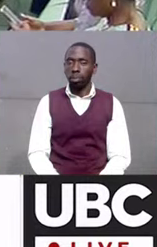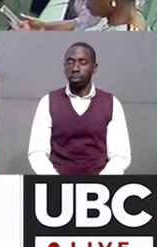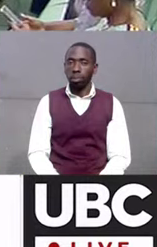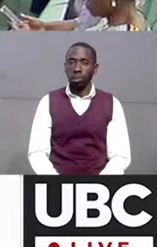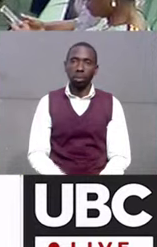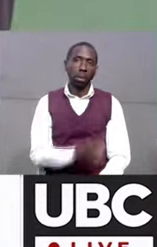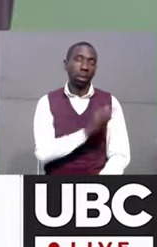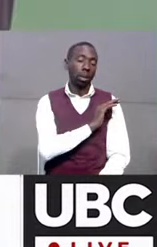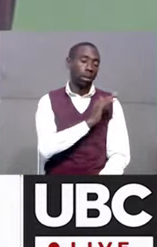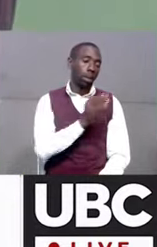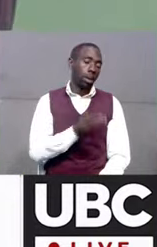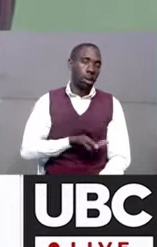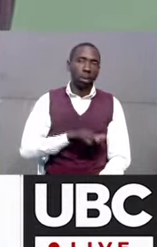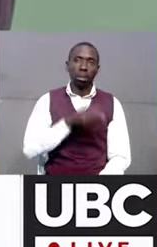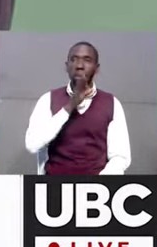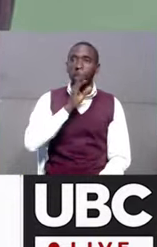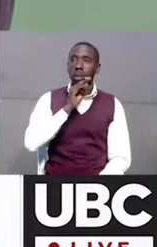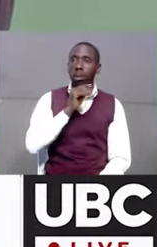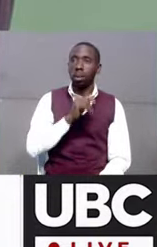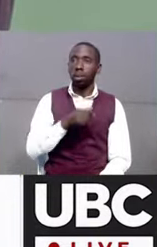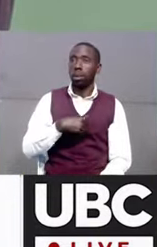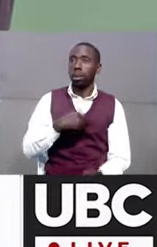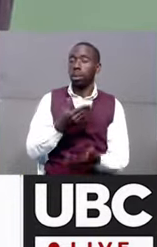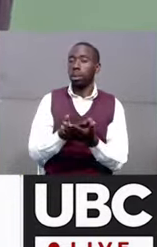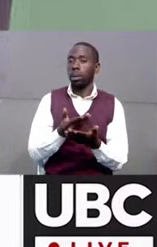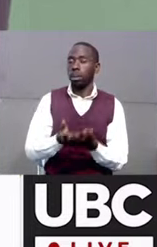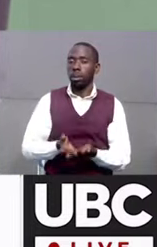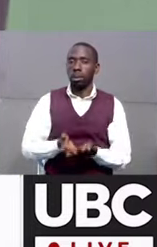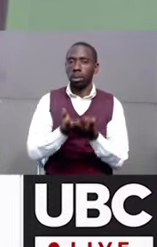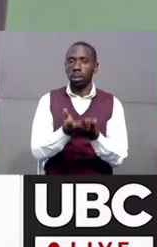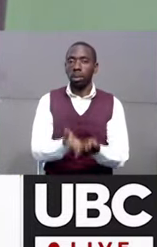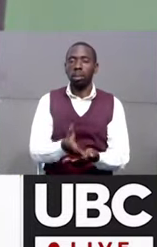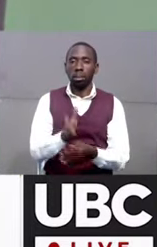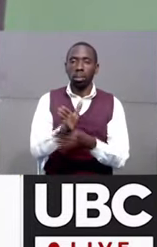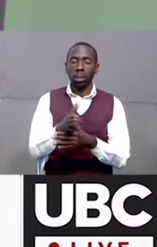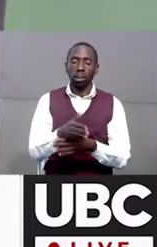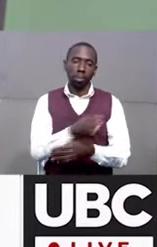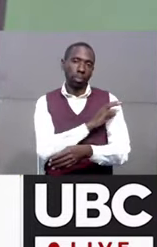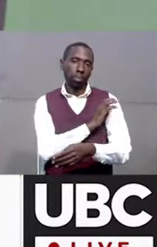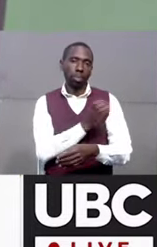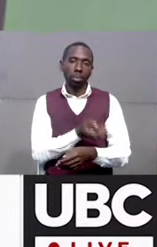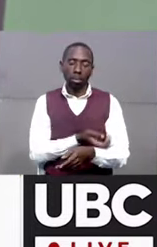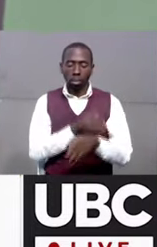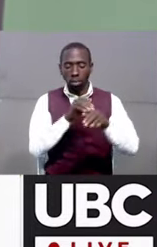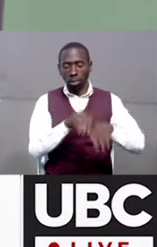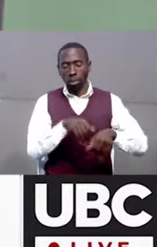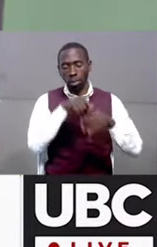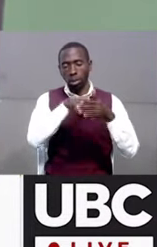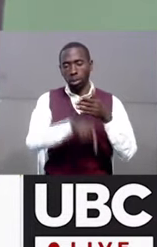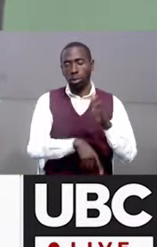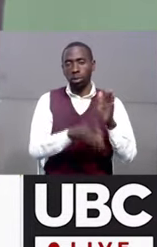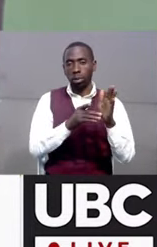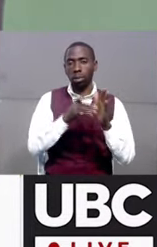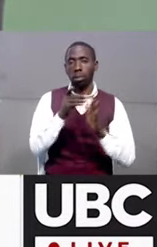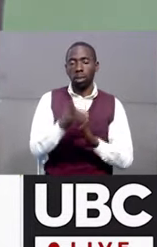Madam Speaker, I beg to lay the Minister of Energy and Mineral Development financial